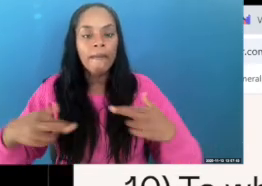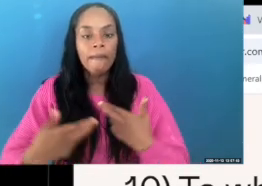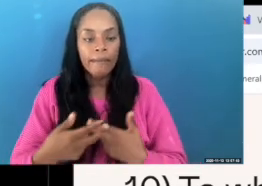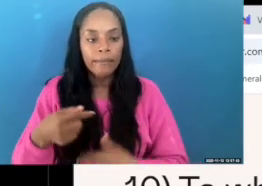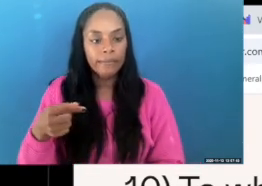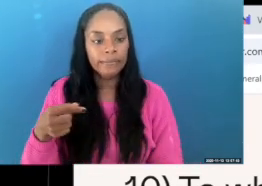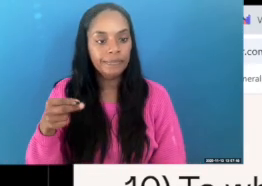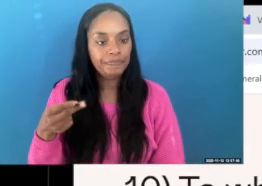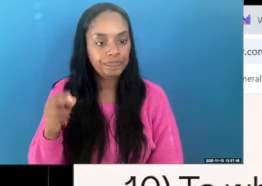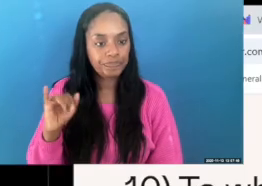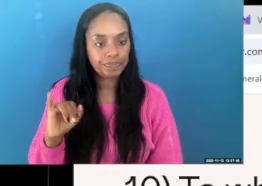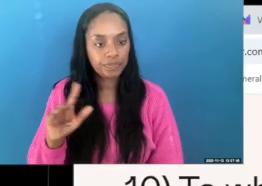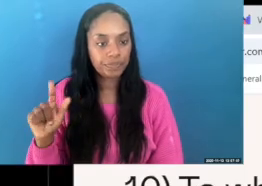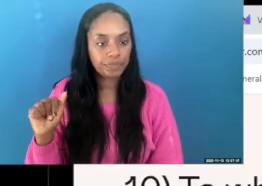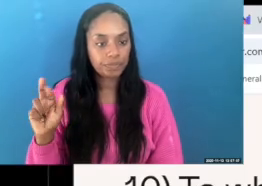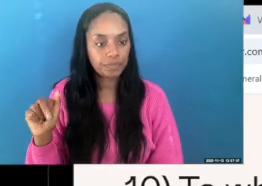Thanks, Tom.